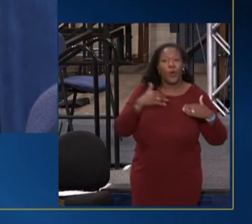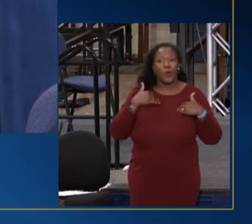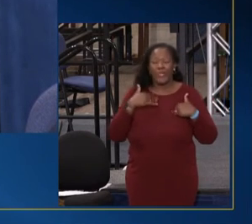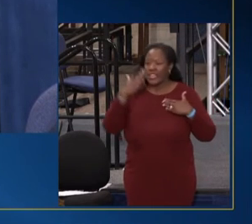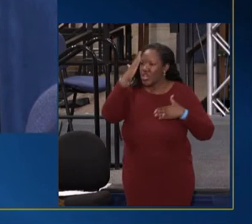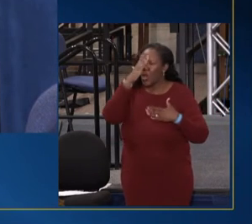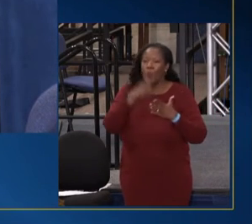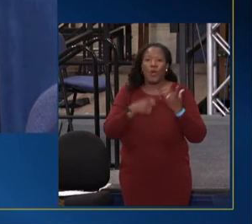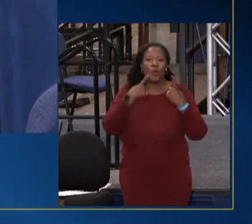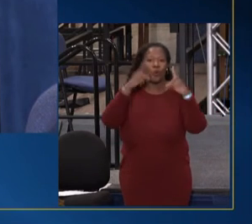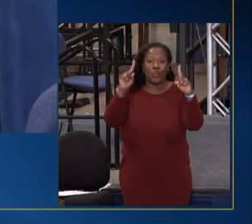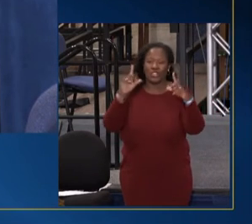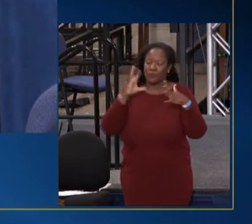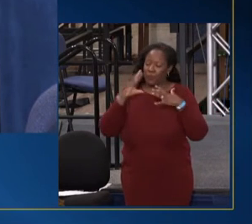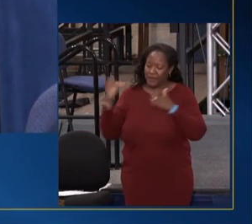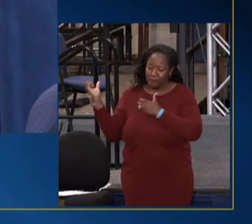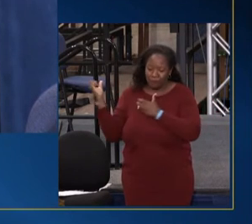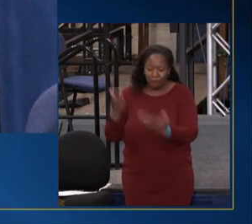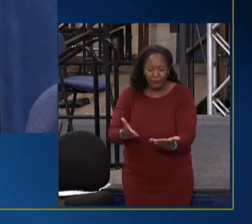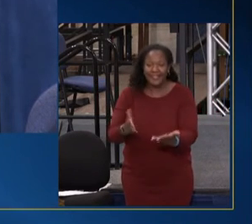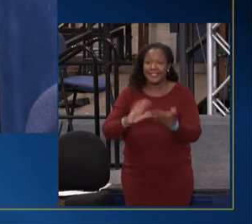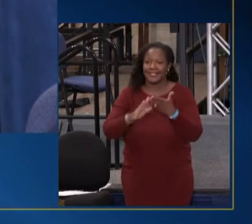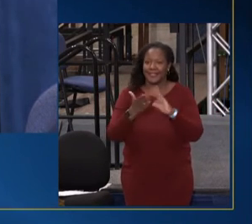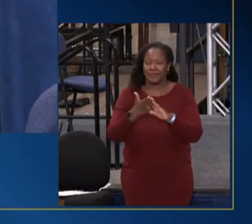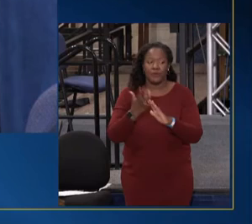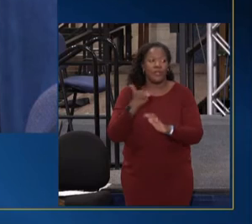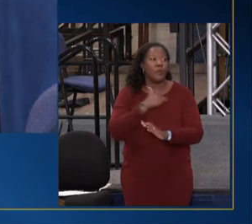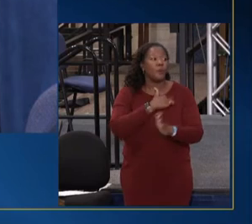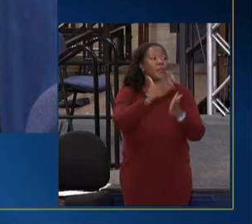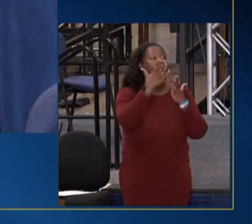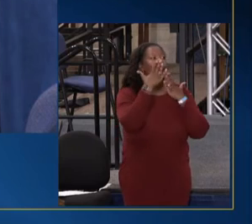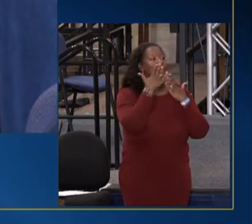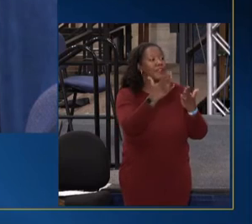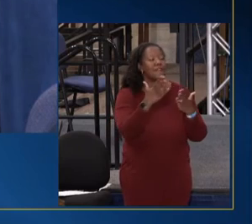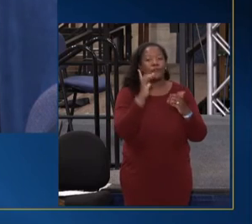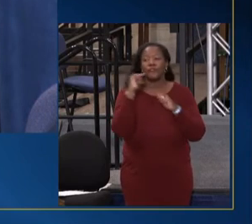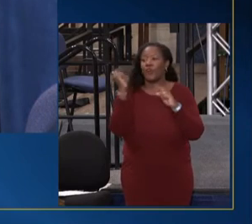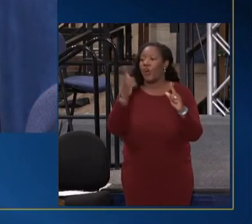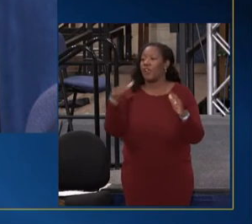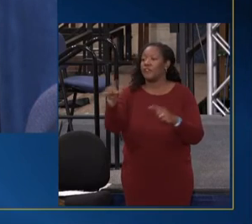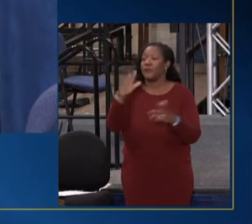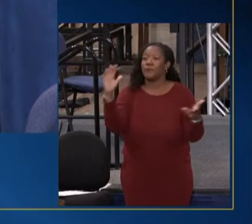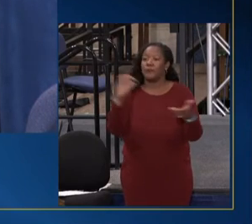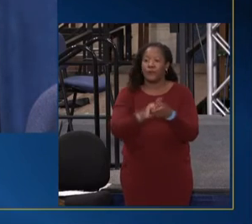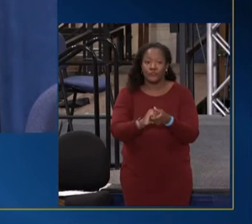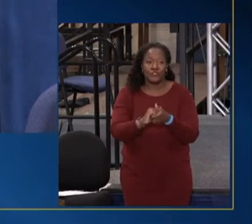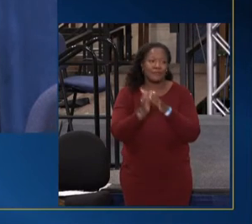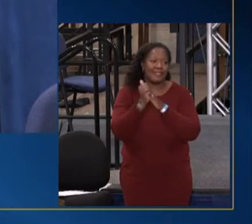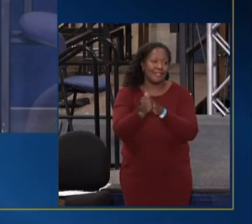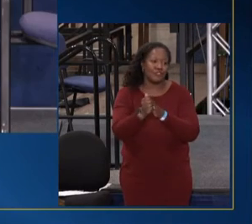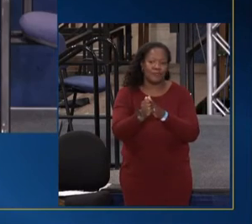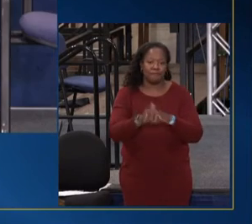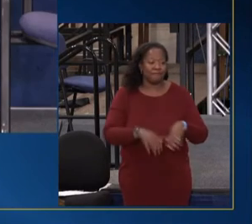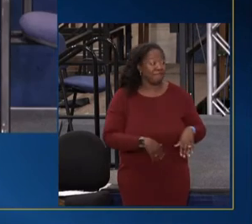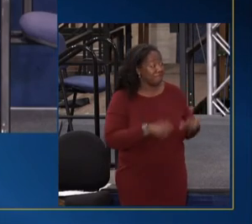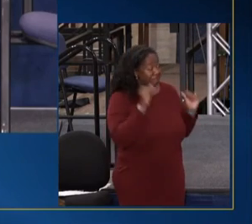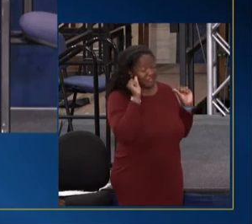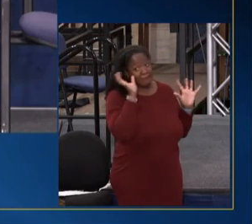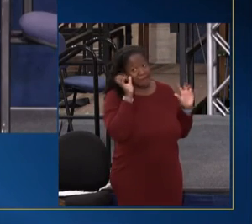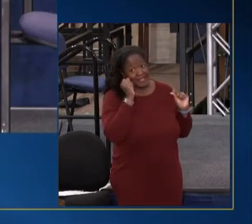works to the community, and we're really grateful for all of your partnership and leadership in that work. Amazing, thank